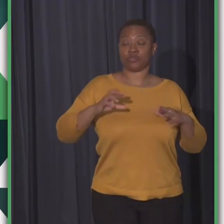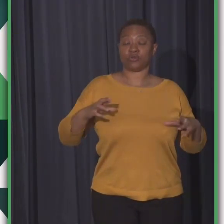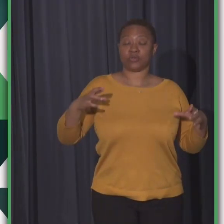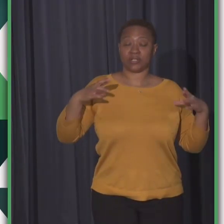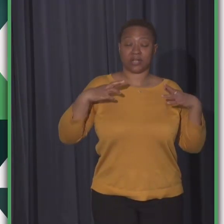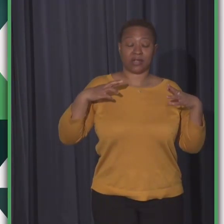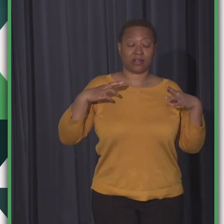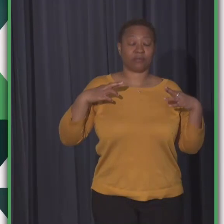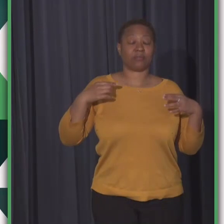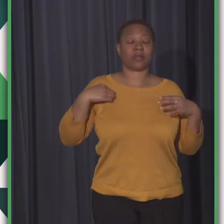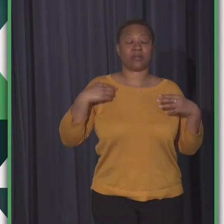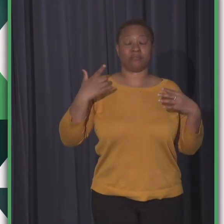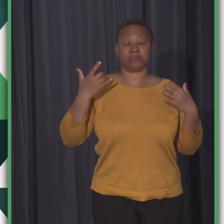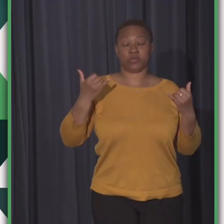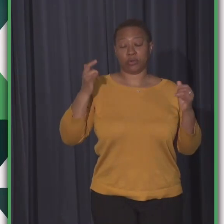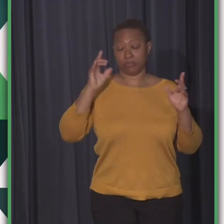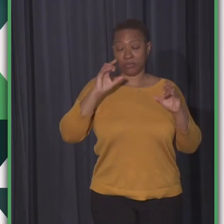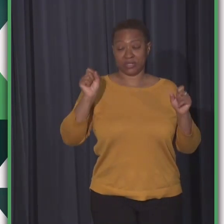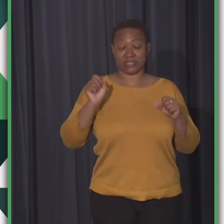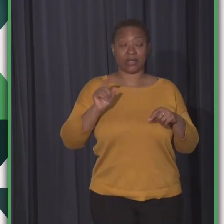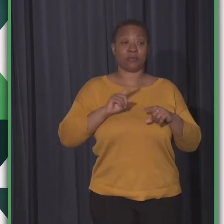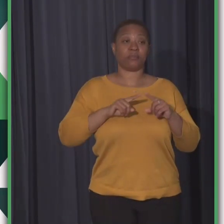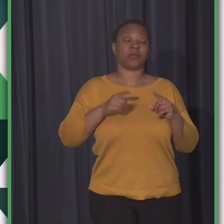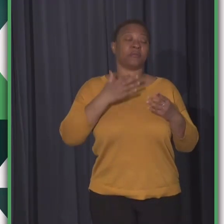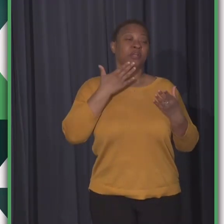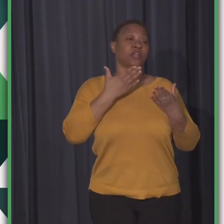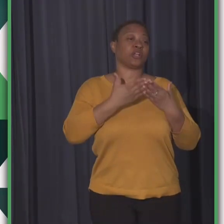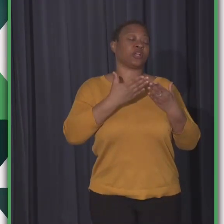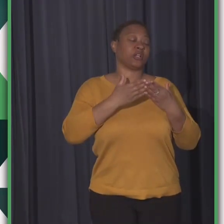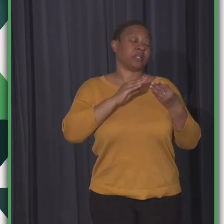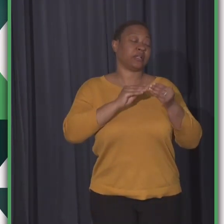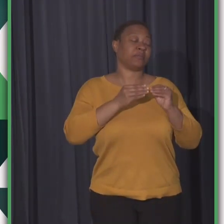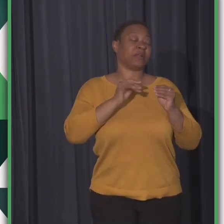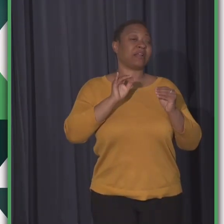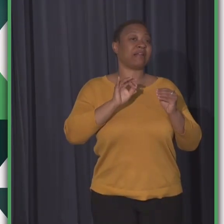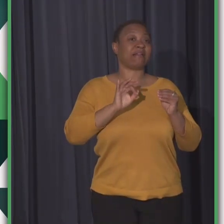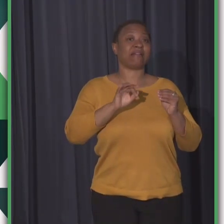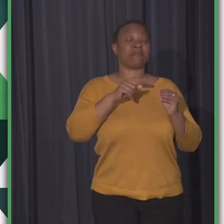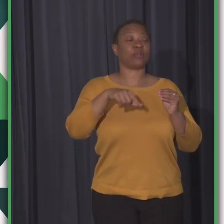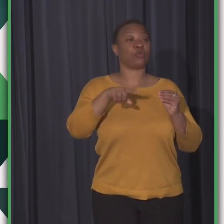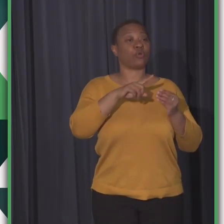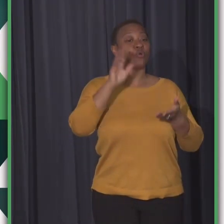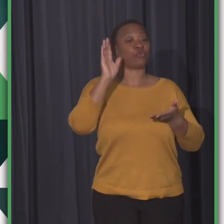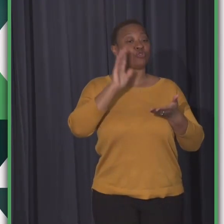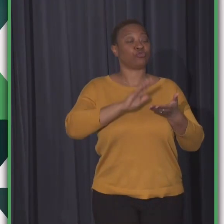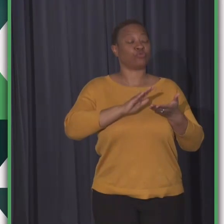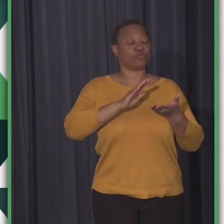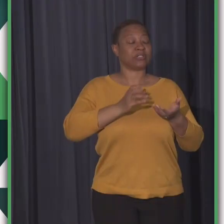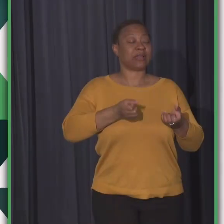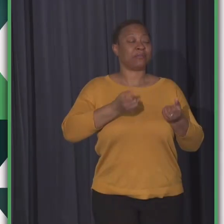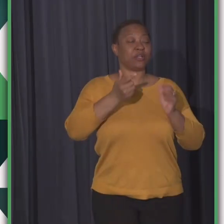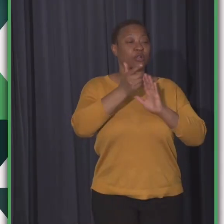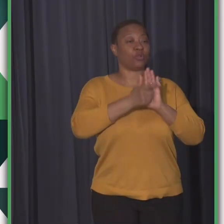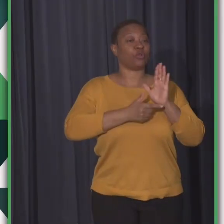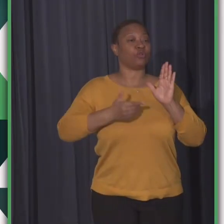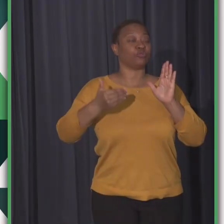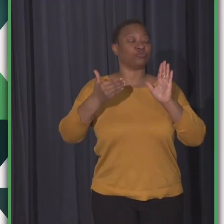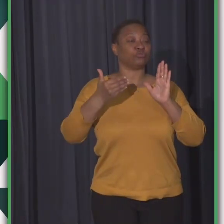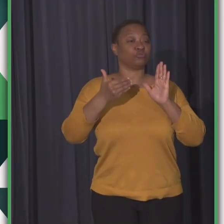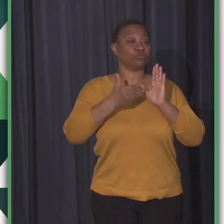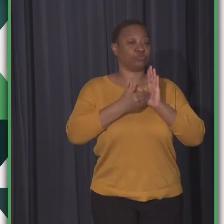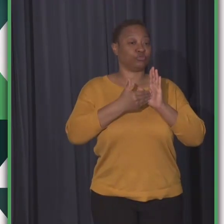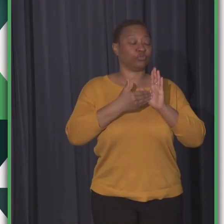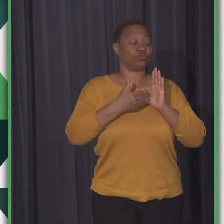it should be a greater effort to bring down the number of lawsuits filed against the Detroit Police Department